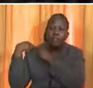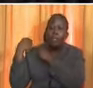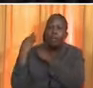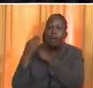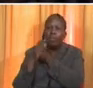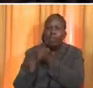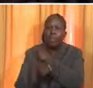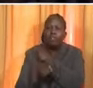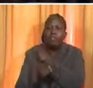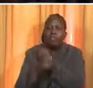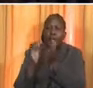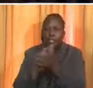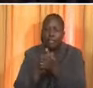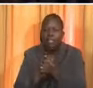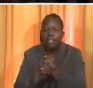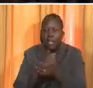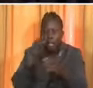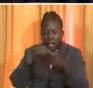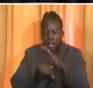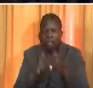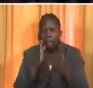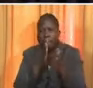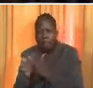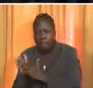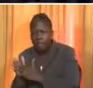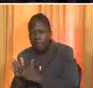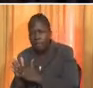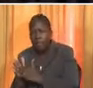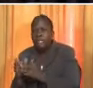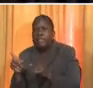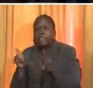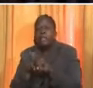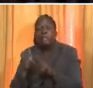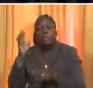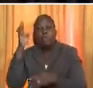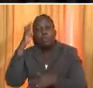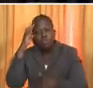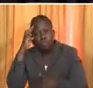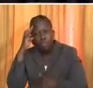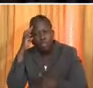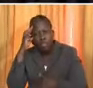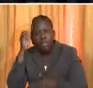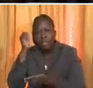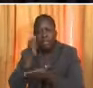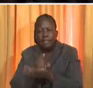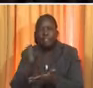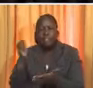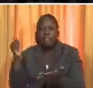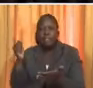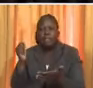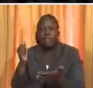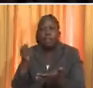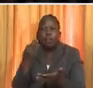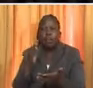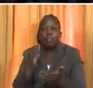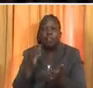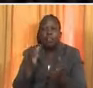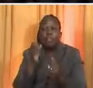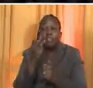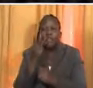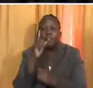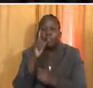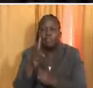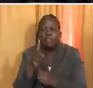the process. By a Gazette notice of 31st May 2018, the